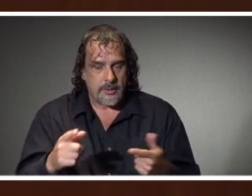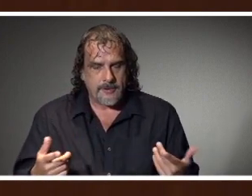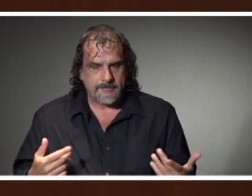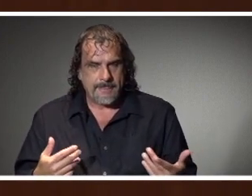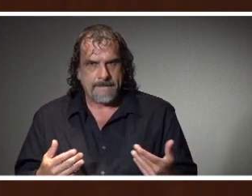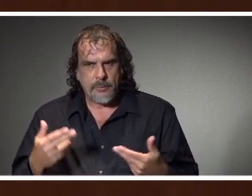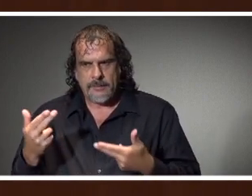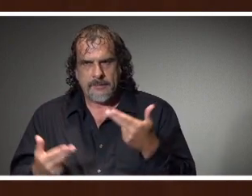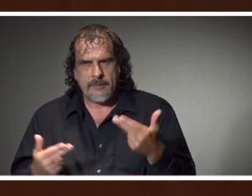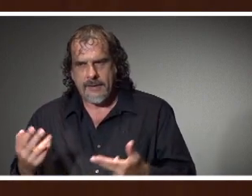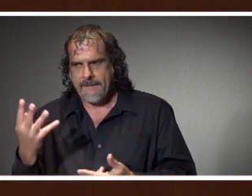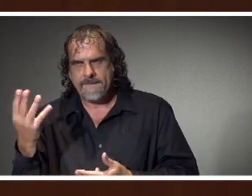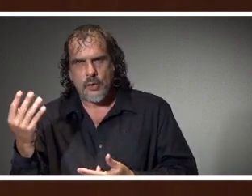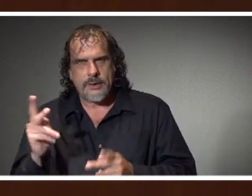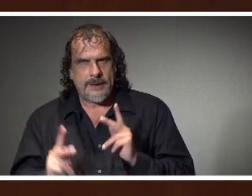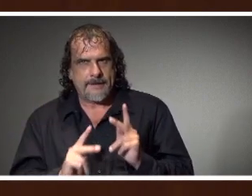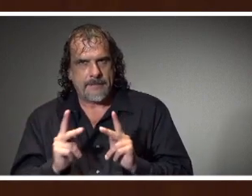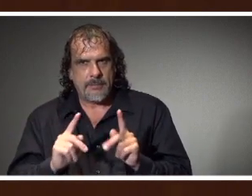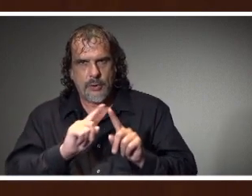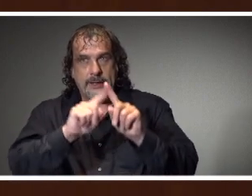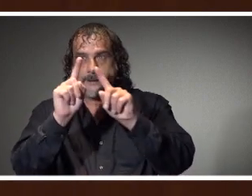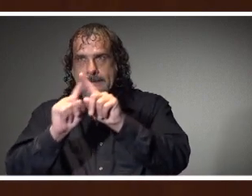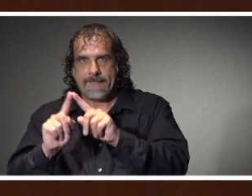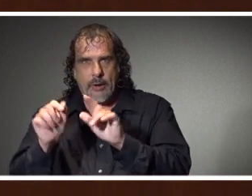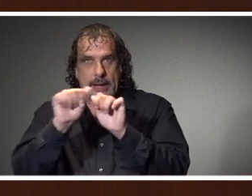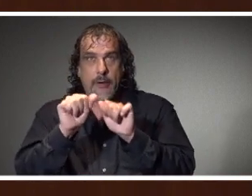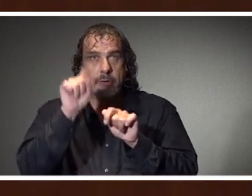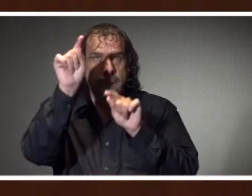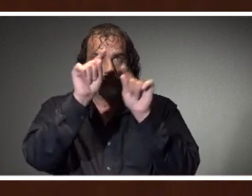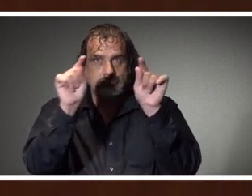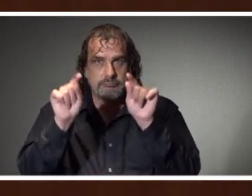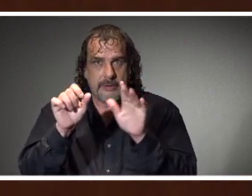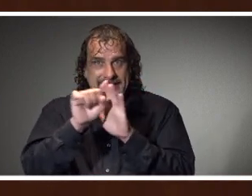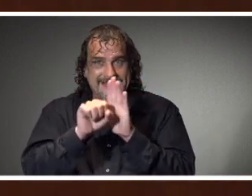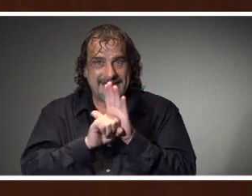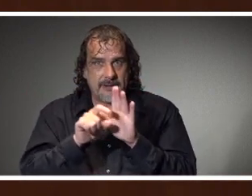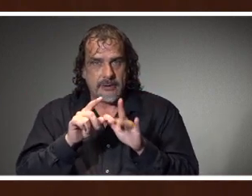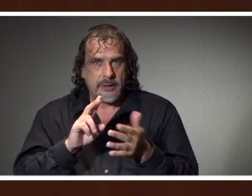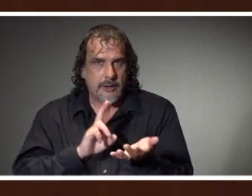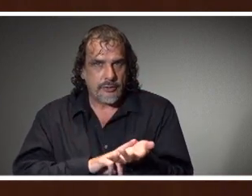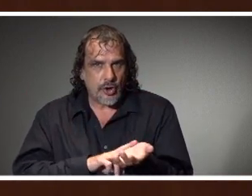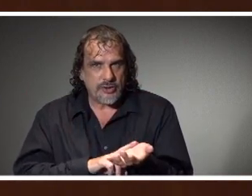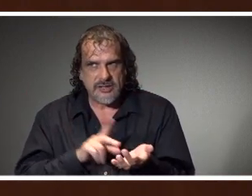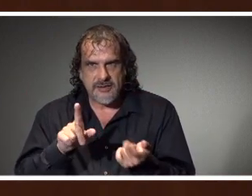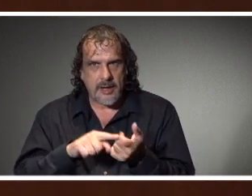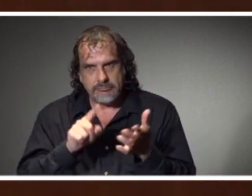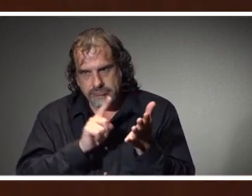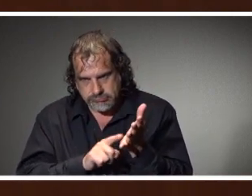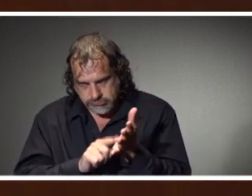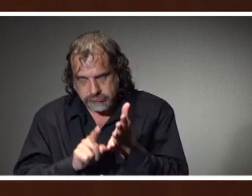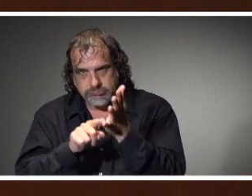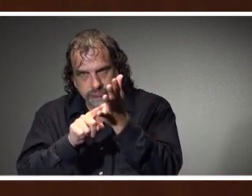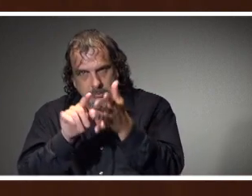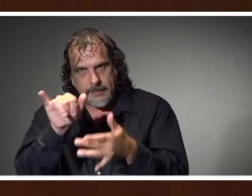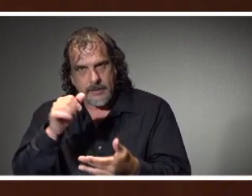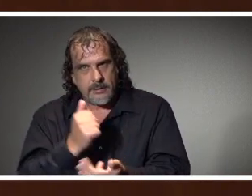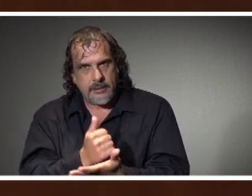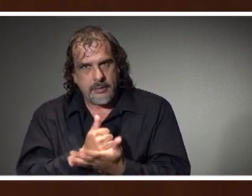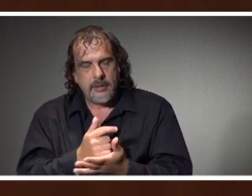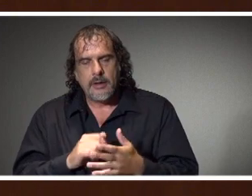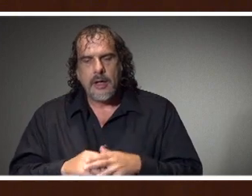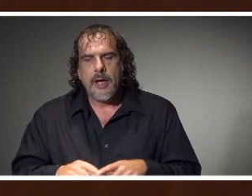We've hired 14 people in the different regions around the state to kind of help with like nurses for that purpose. And we're also putting